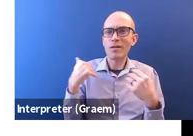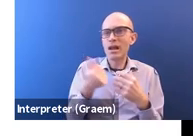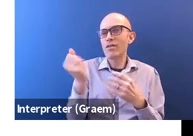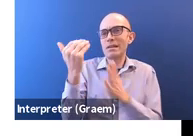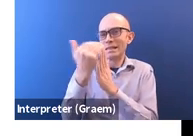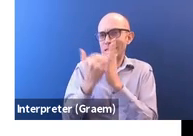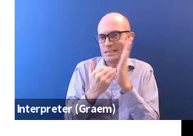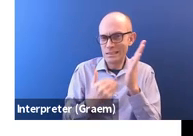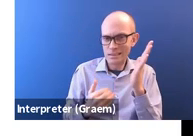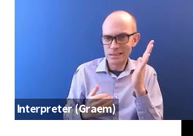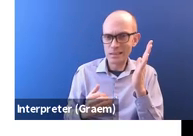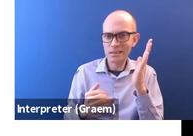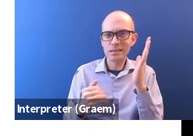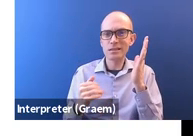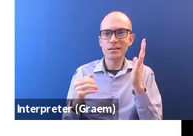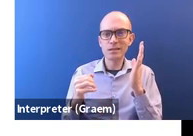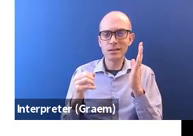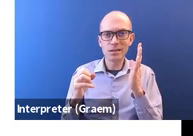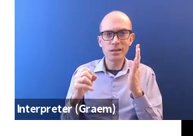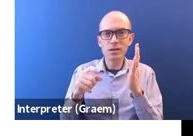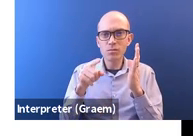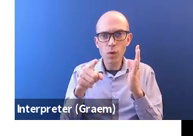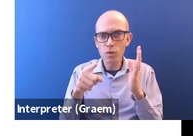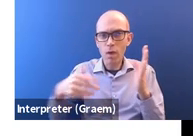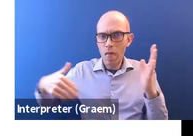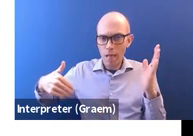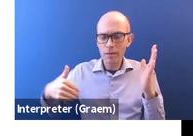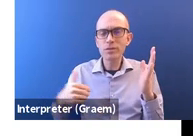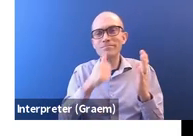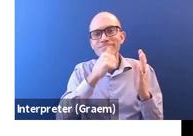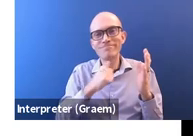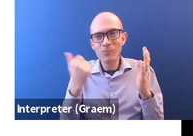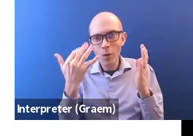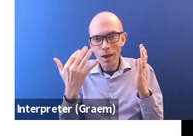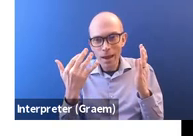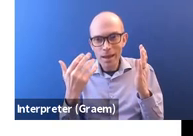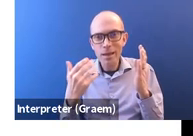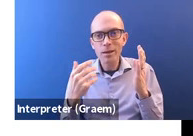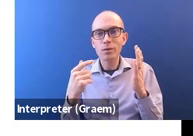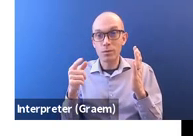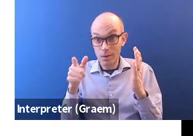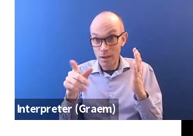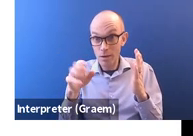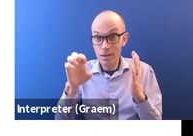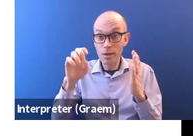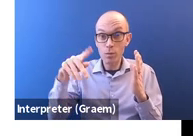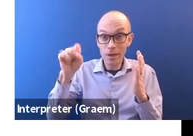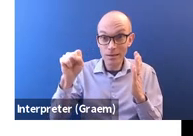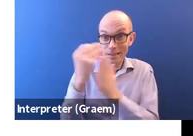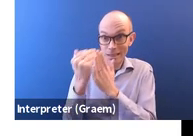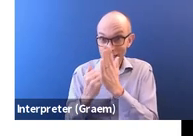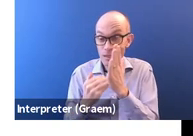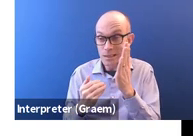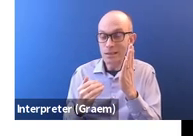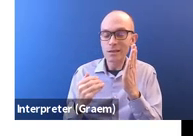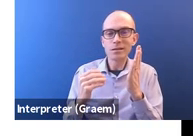you're not there yet, might be worth it to hang tight for a couple days and see if you drop in. But by all means, you know, communicate to us and we'll let